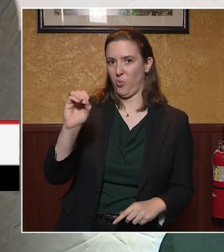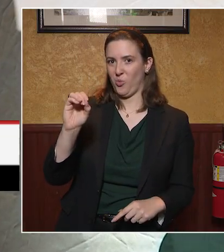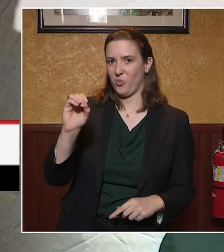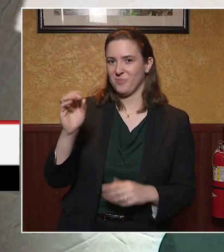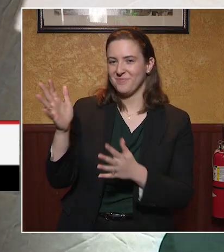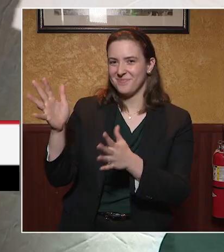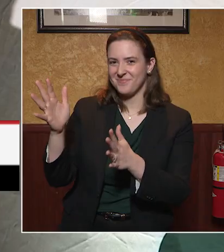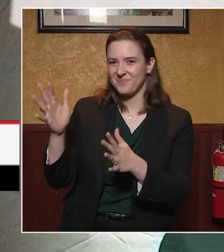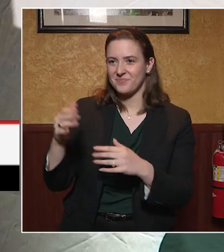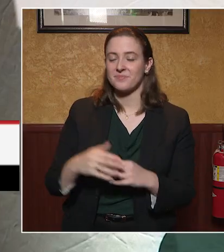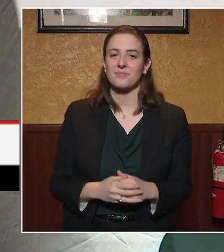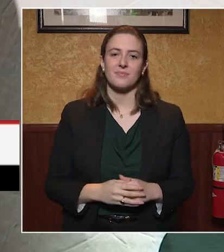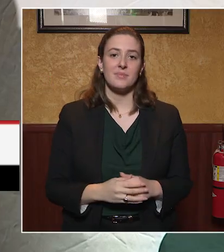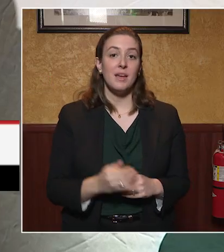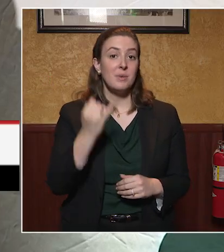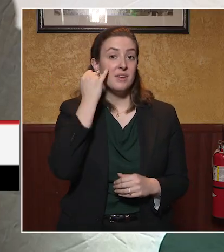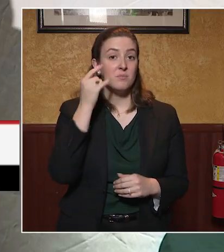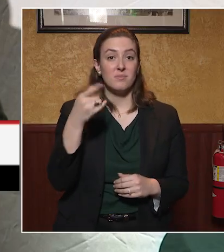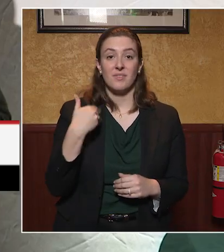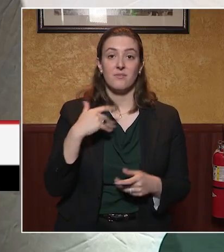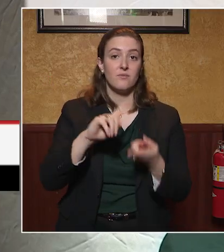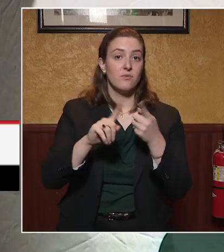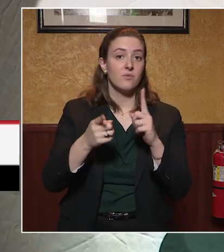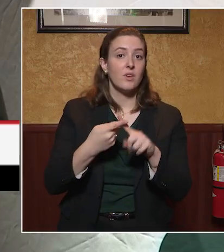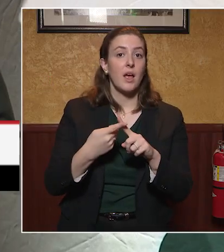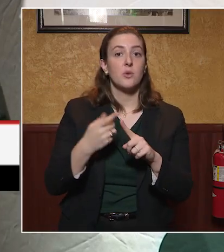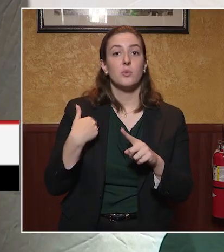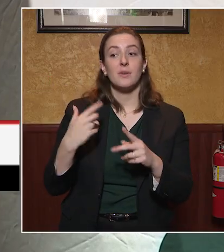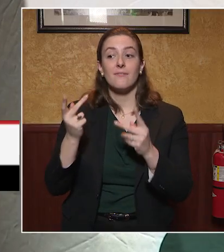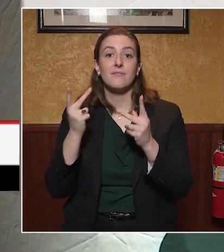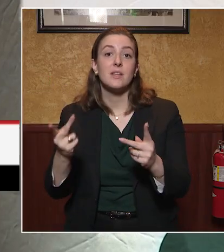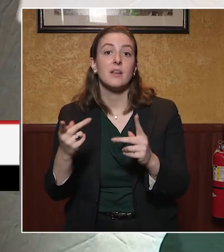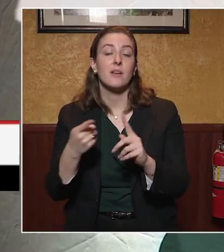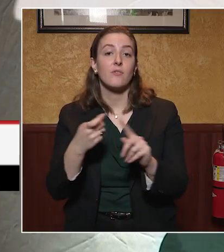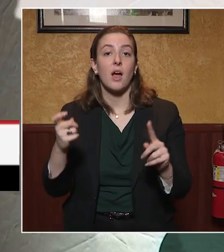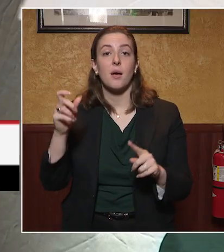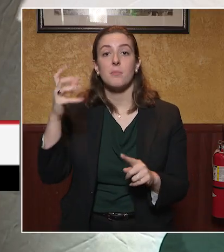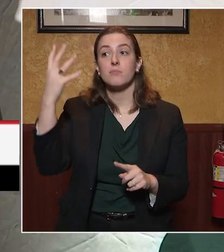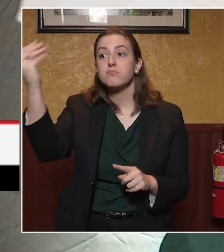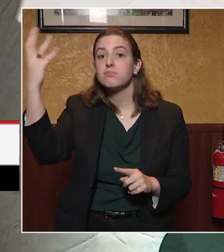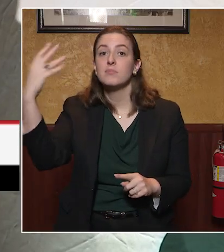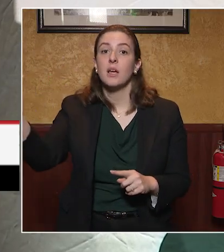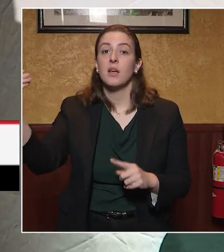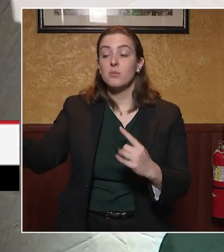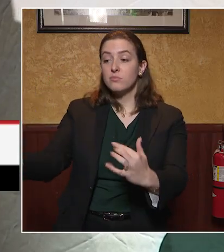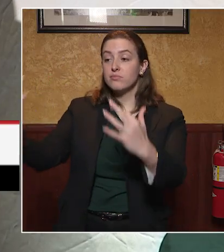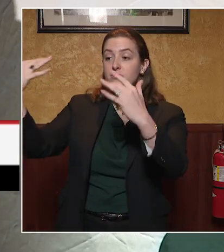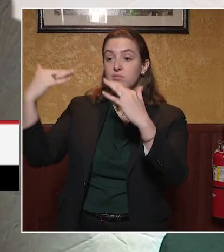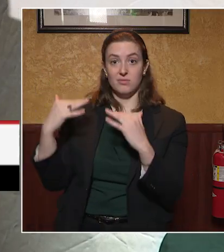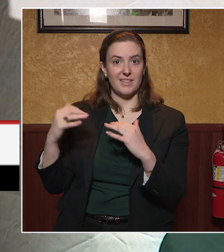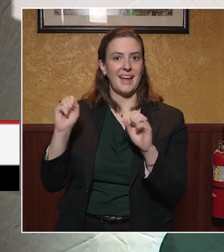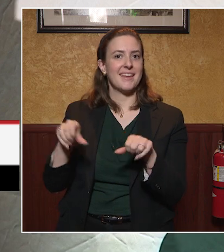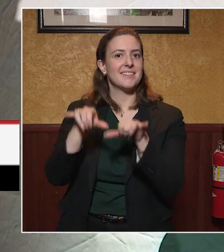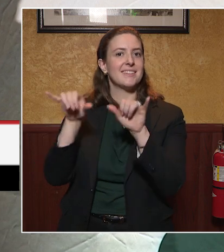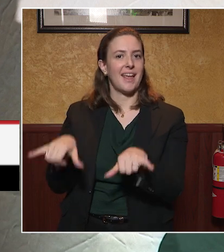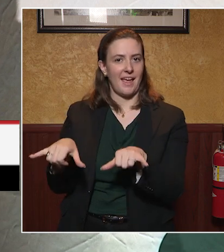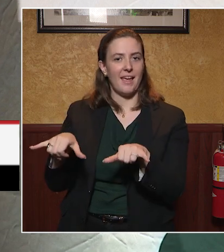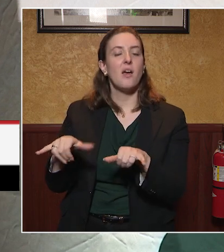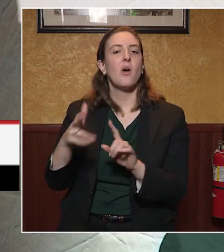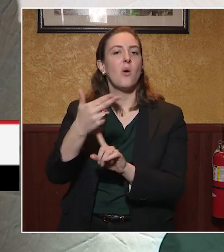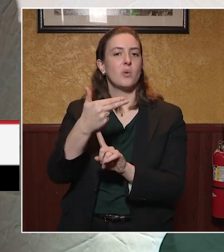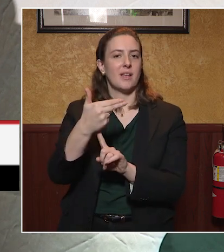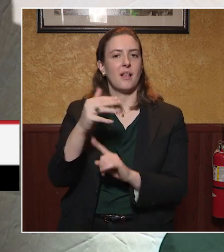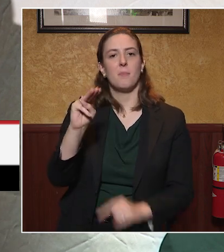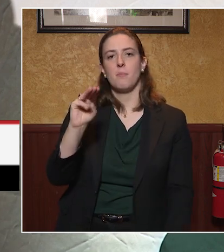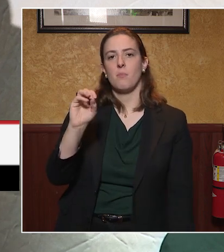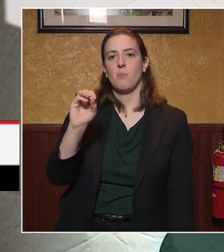So anyone you know who's visiting from out of town, those relatives who you've been wanting to come down and visit, have them stay at the Hotel Monaco. They'll be right in the